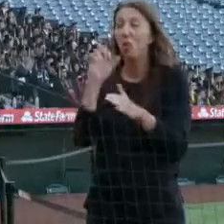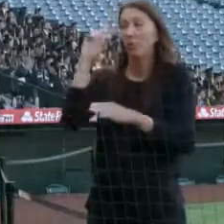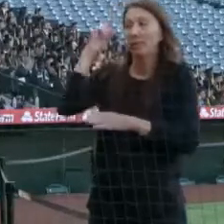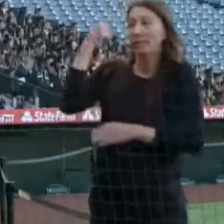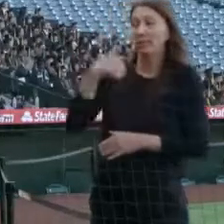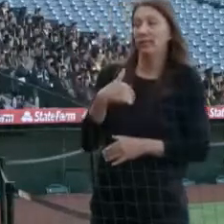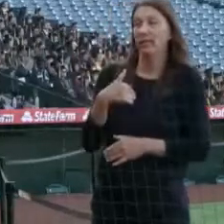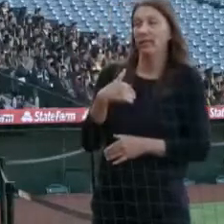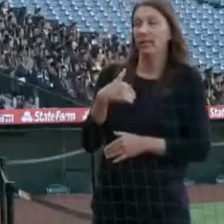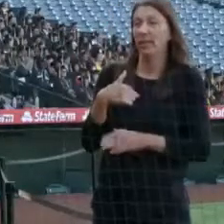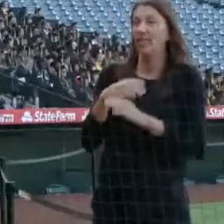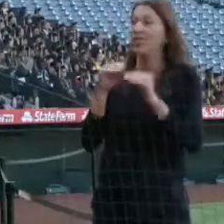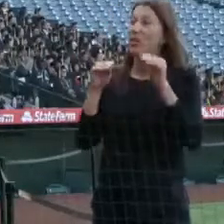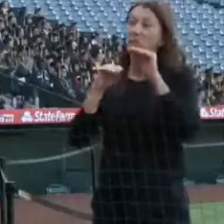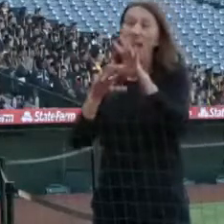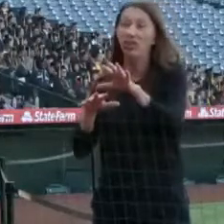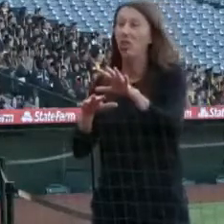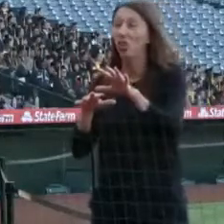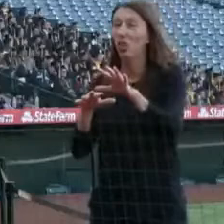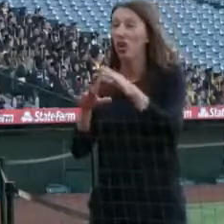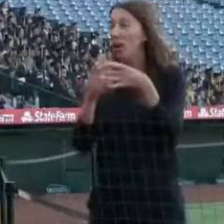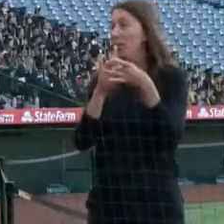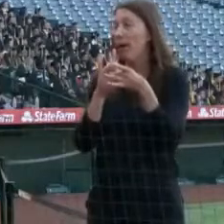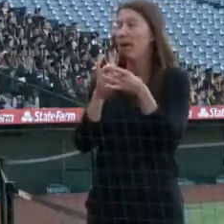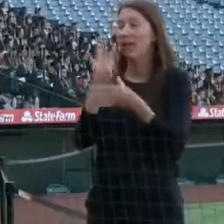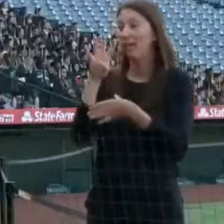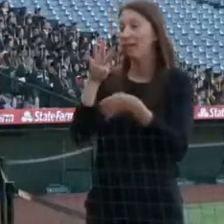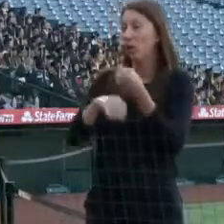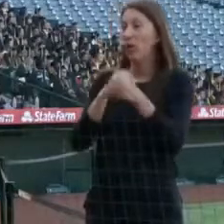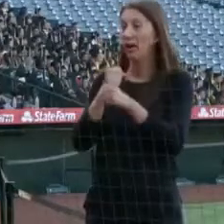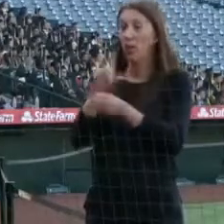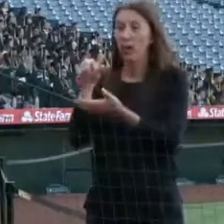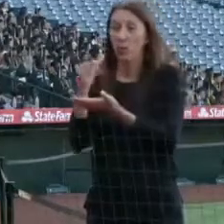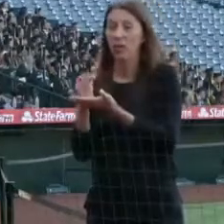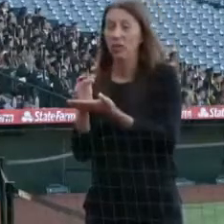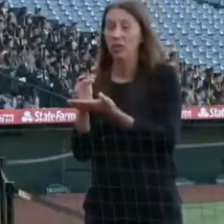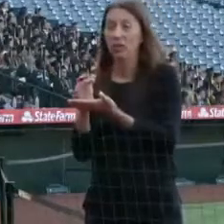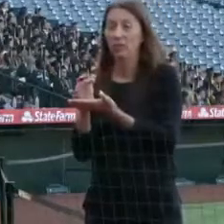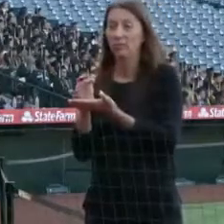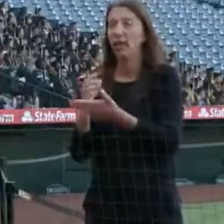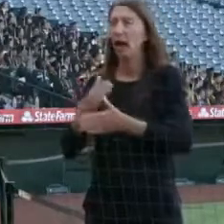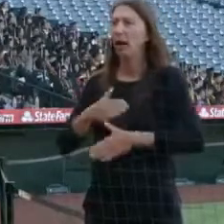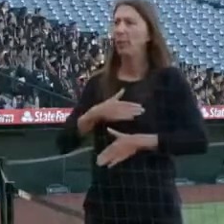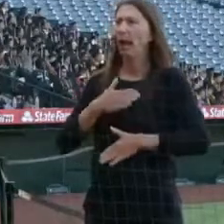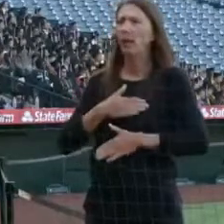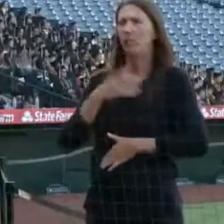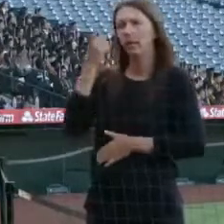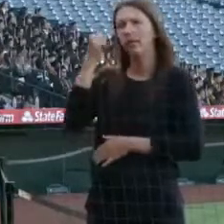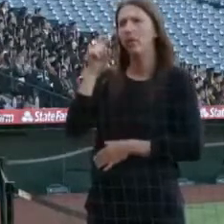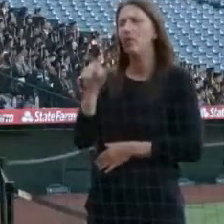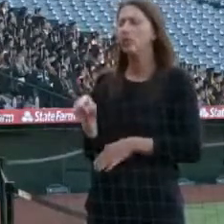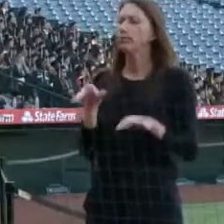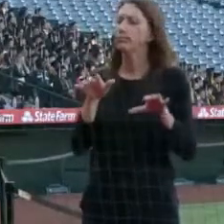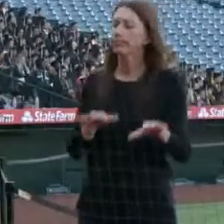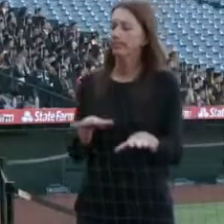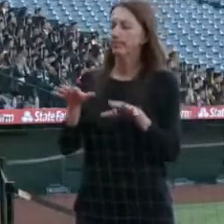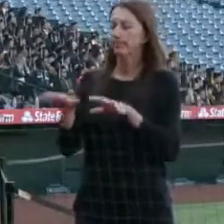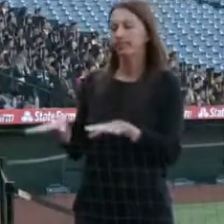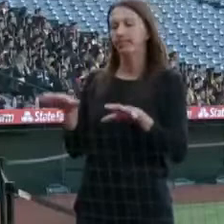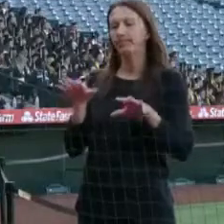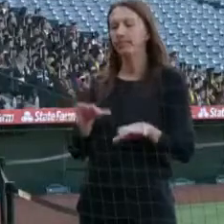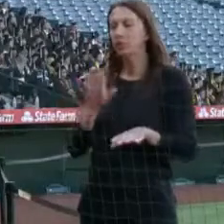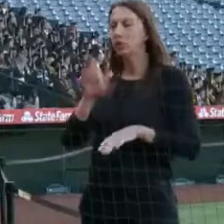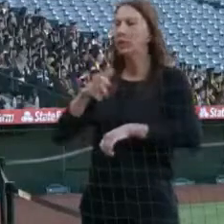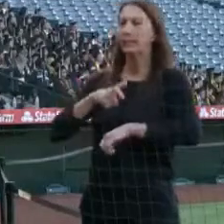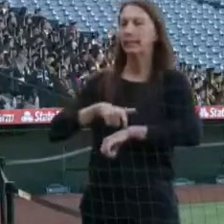there's nothing magical about a 4-year graduation. I am happy for you to take your own time on your educational